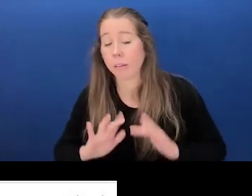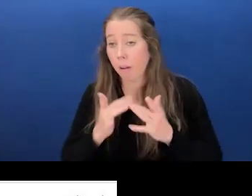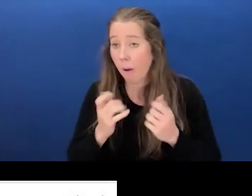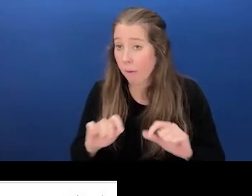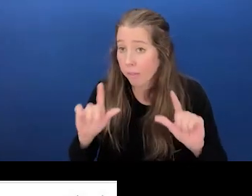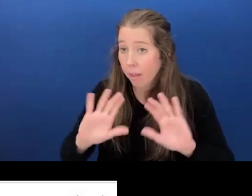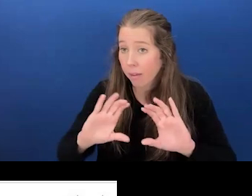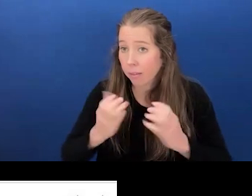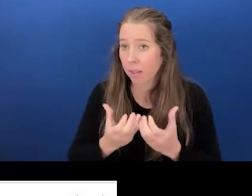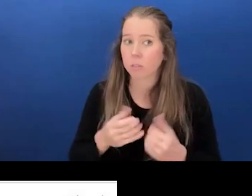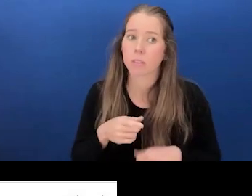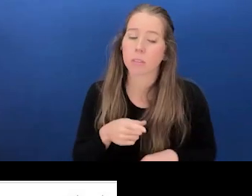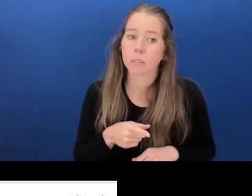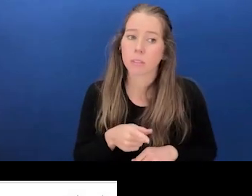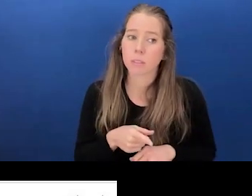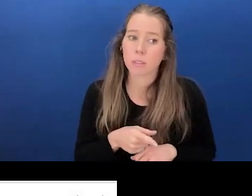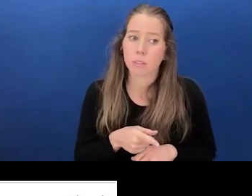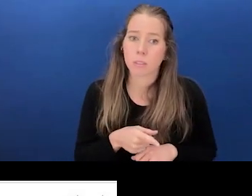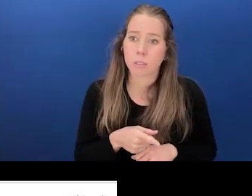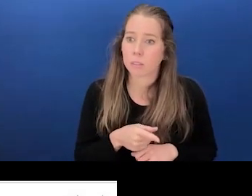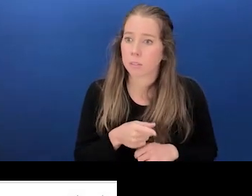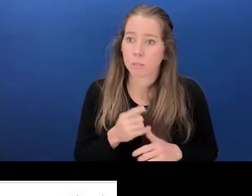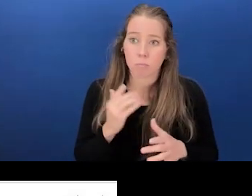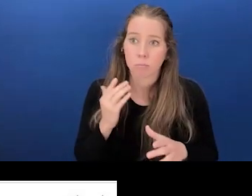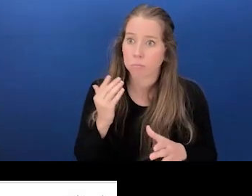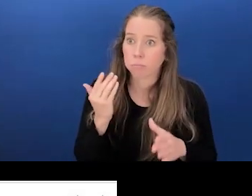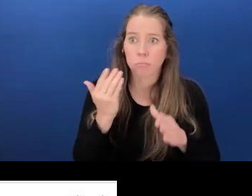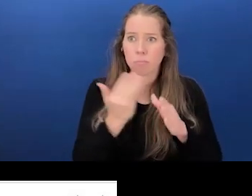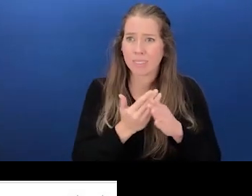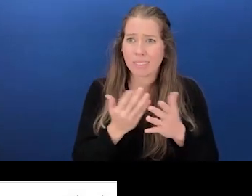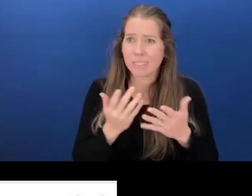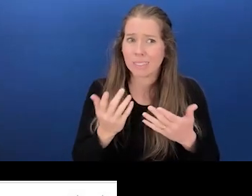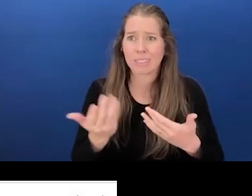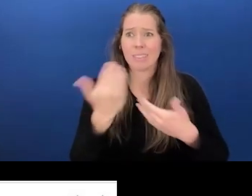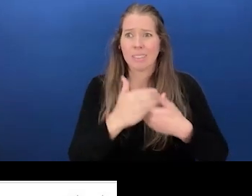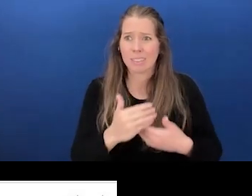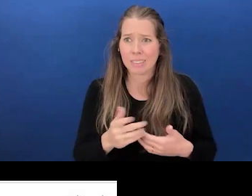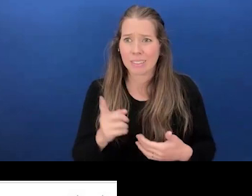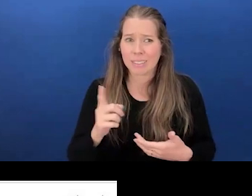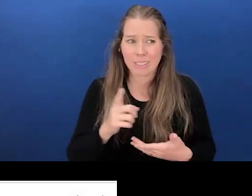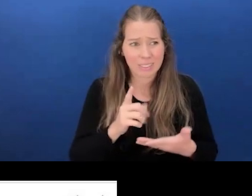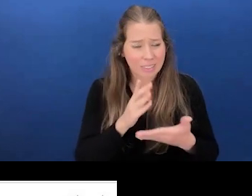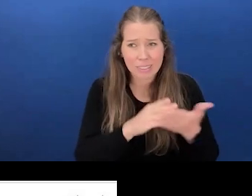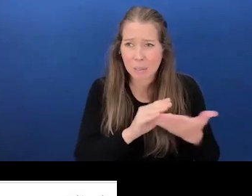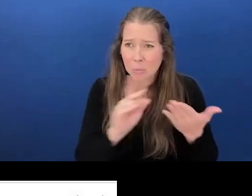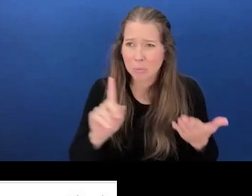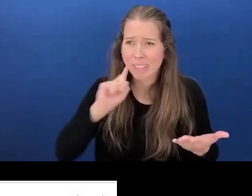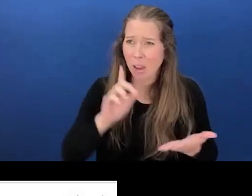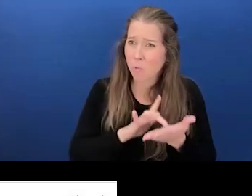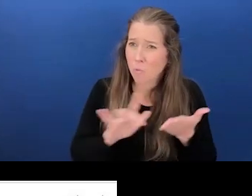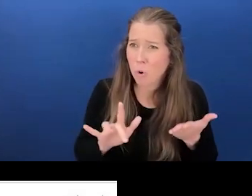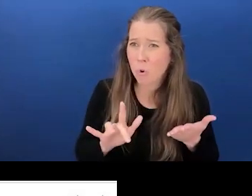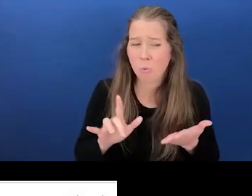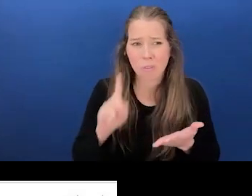class, they're just abrupt and they sound rude and they sound demanding. And I remember I had one